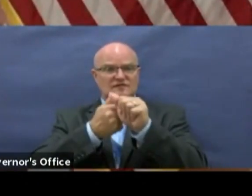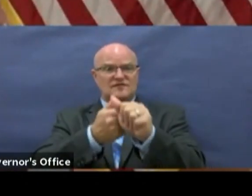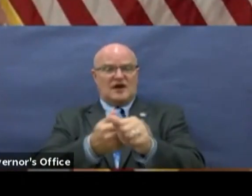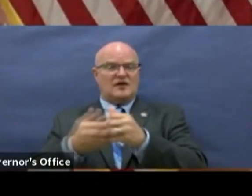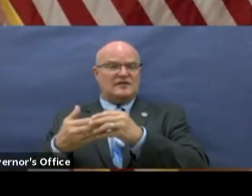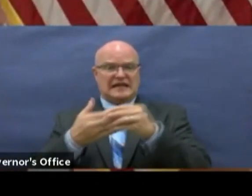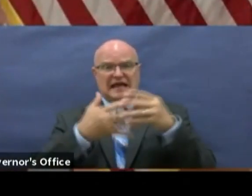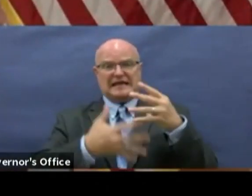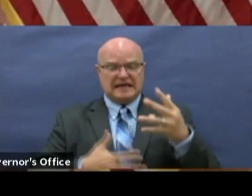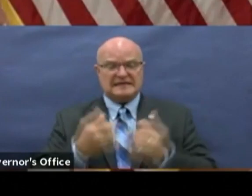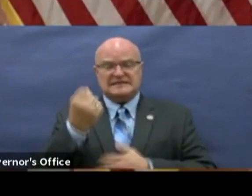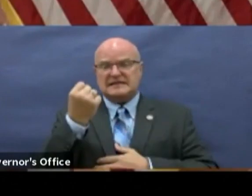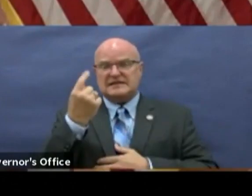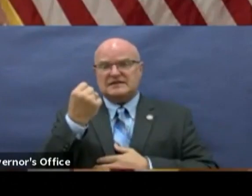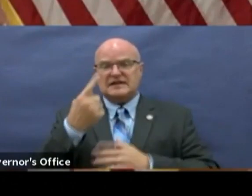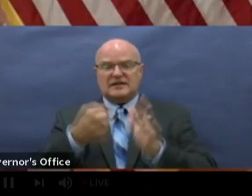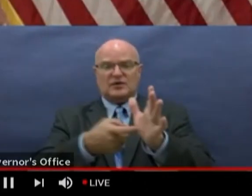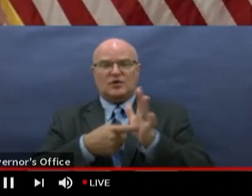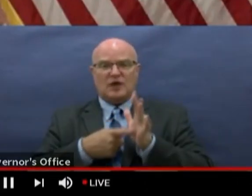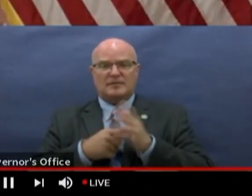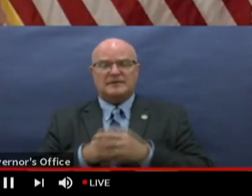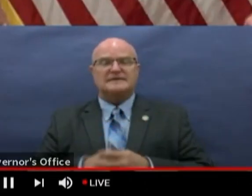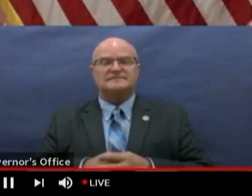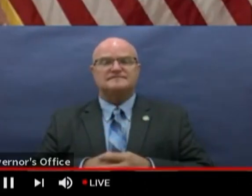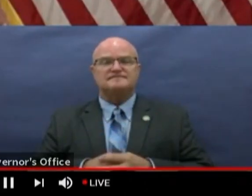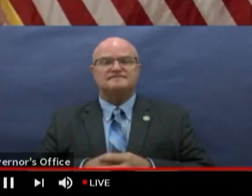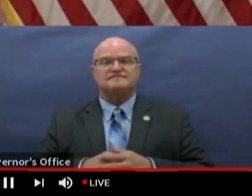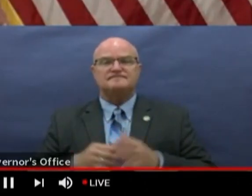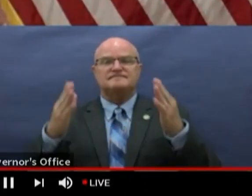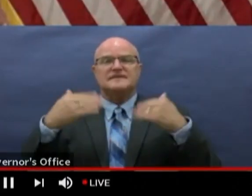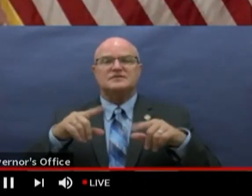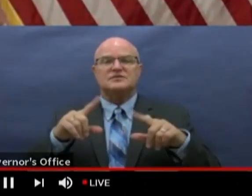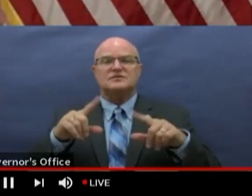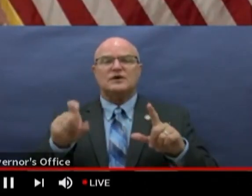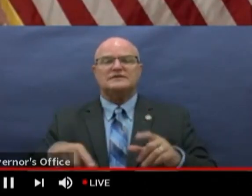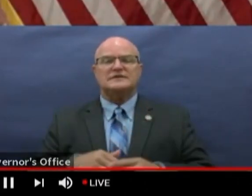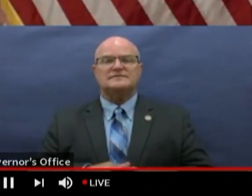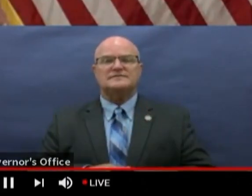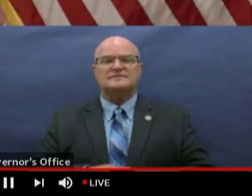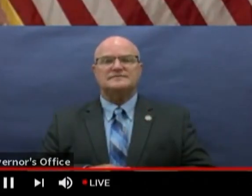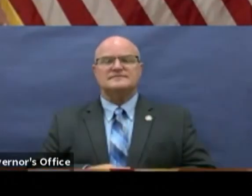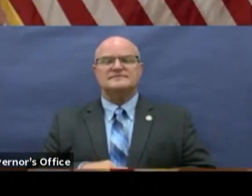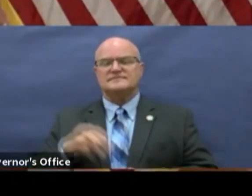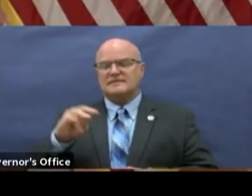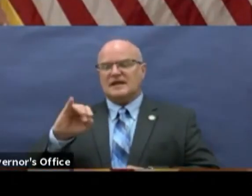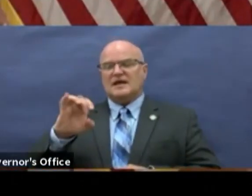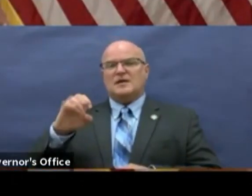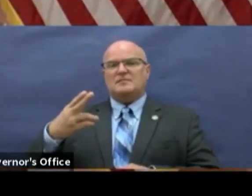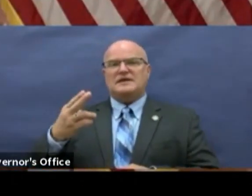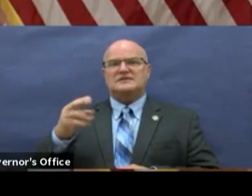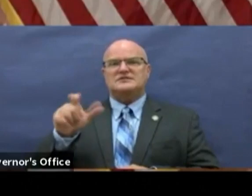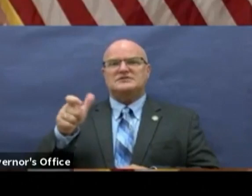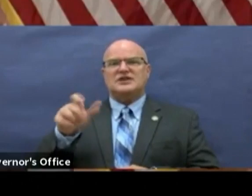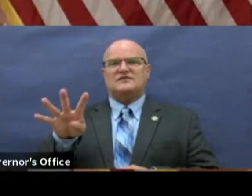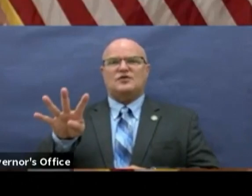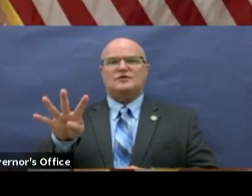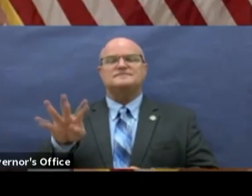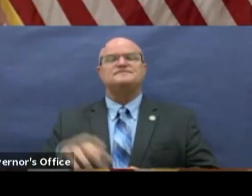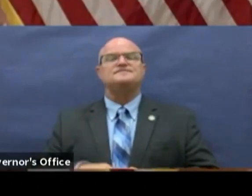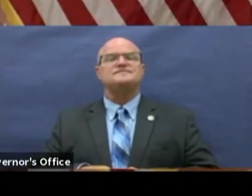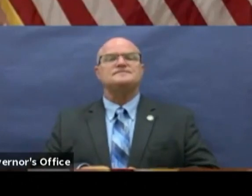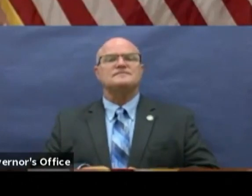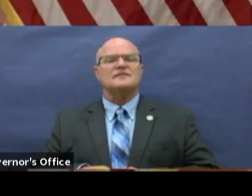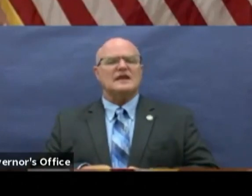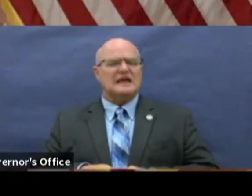and to be aware of that requirement. Next question. Hey, Governor, it's Mitch at Channel 4 and Fox.